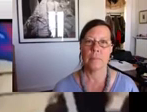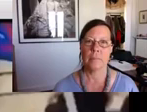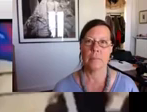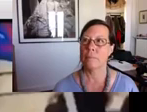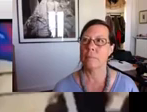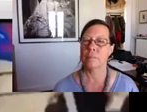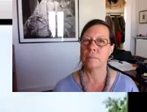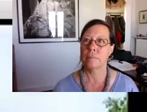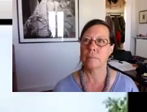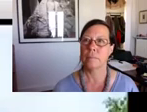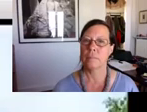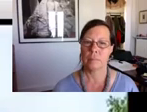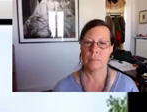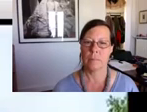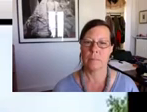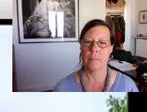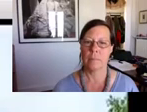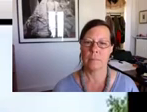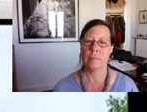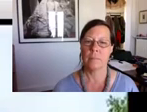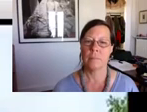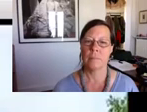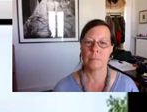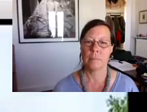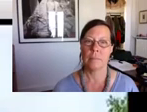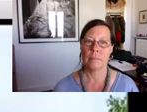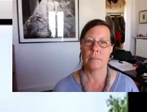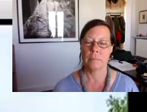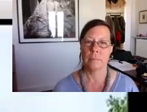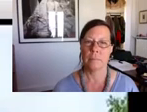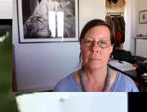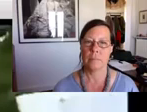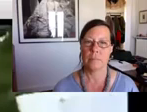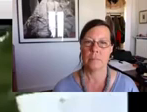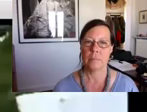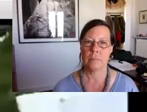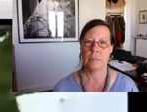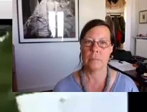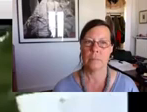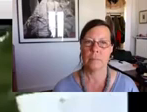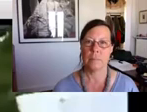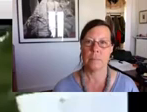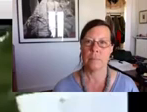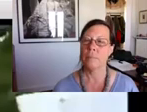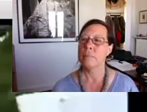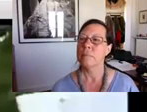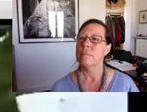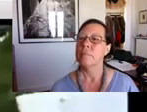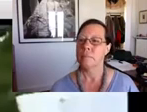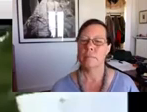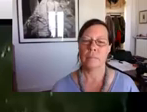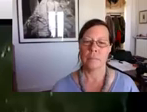orders that President Trump has at times encouraged. The seemingly organic movement was in fact organized and driven